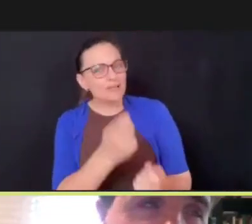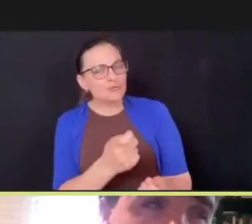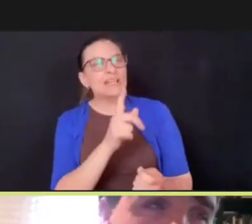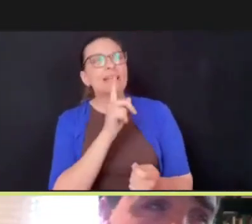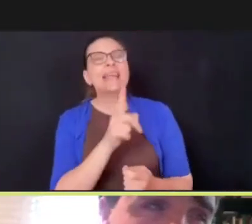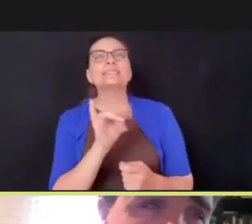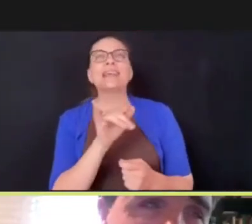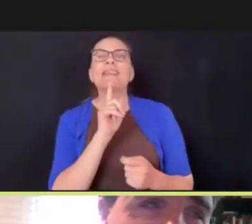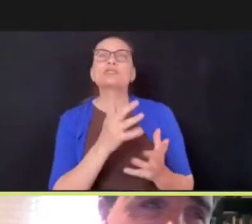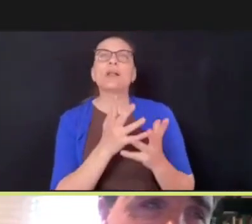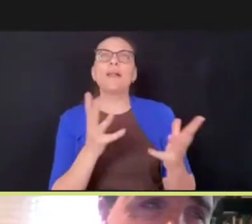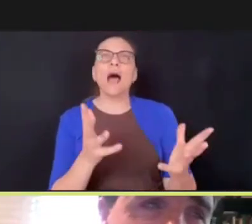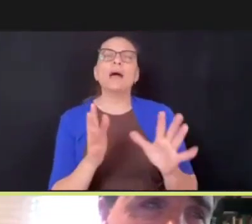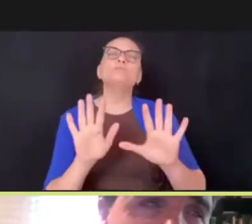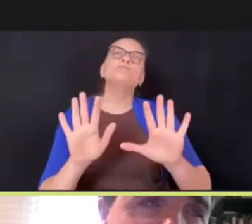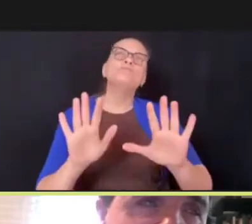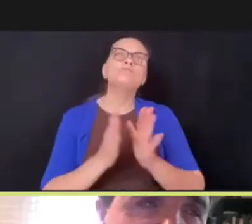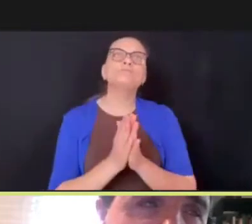for example,